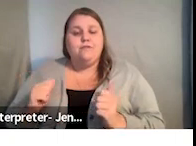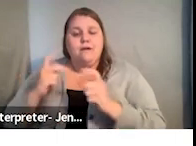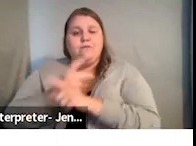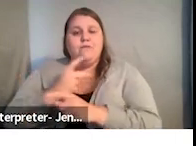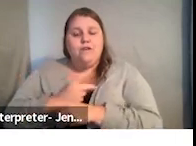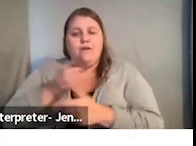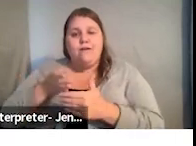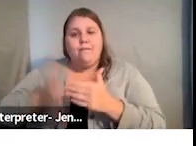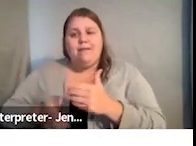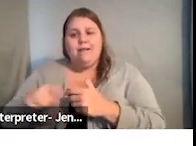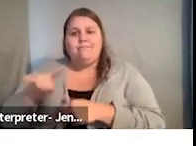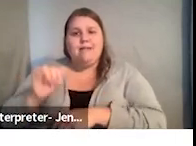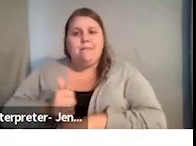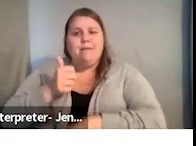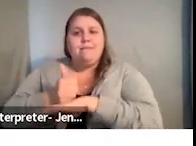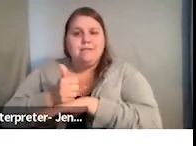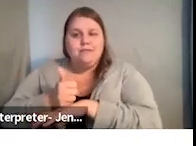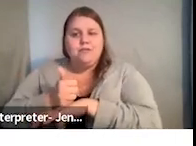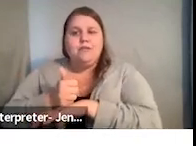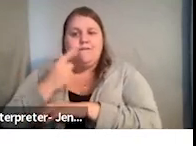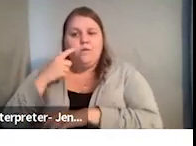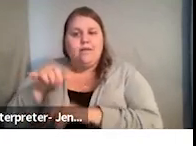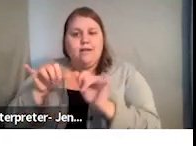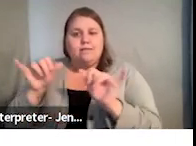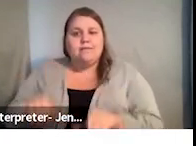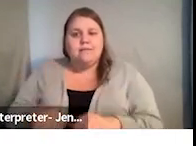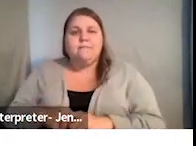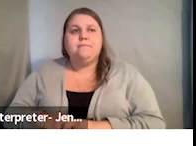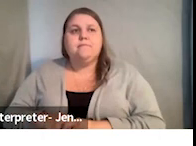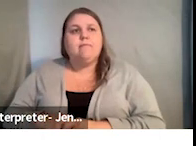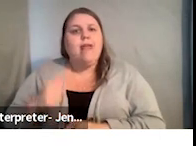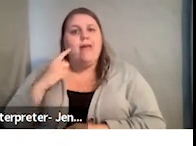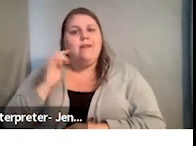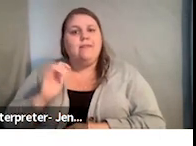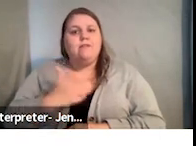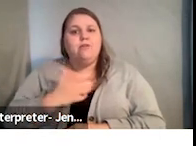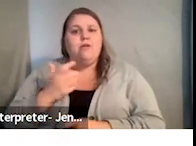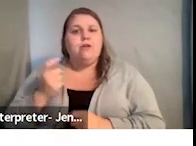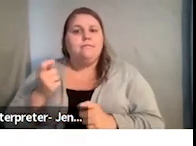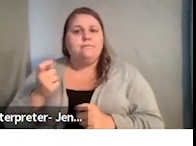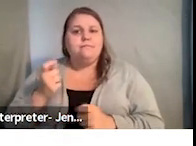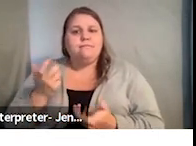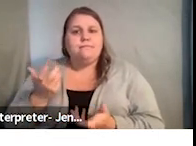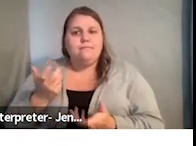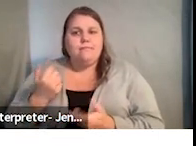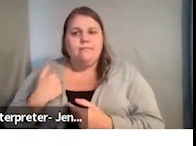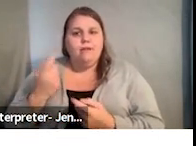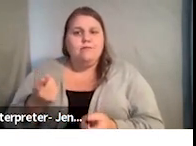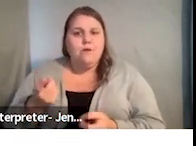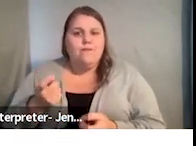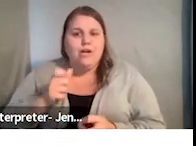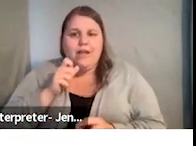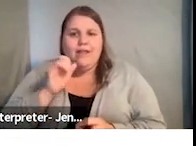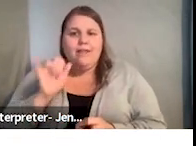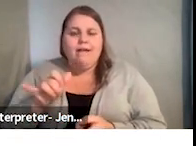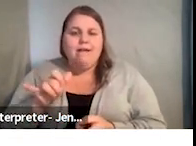that implementation to that system, because I think that's what we're dealing with, is that system is not yet